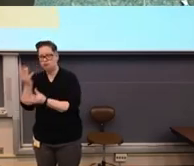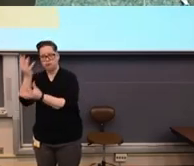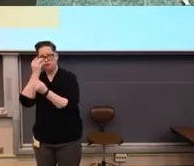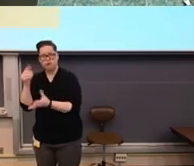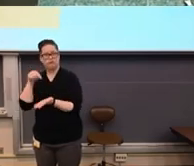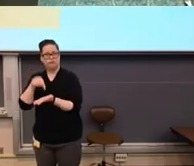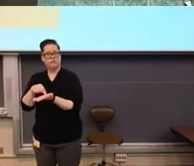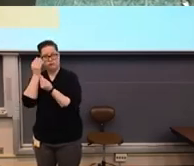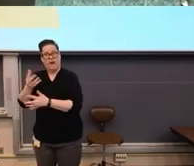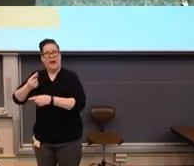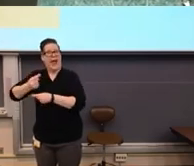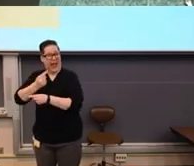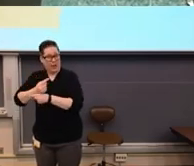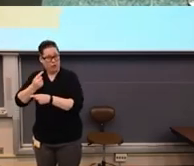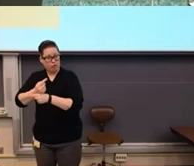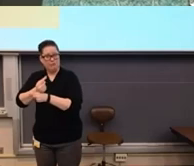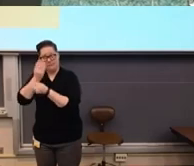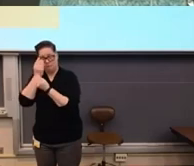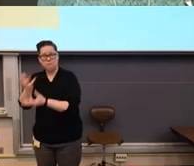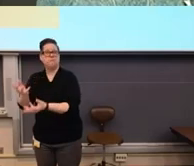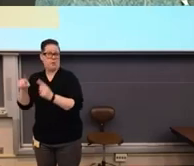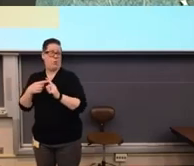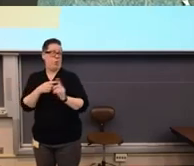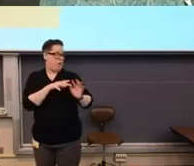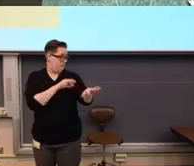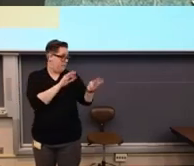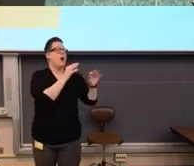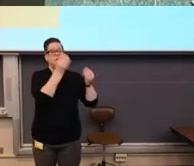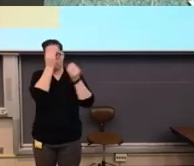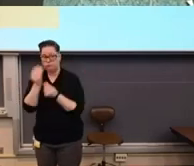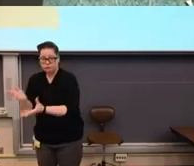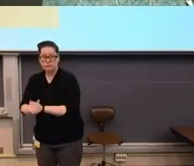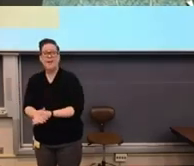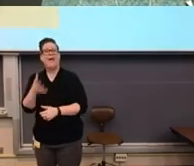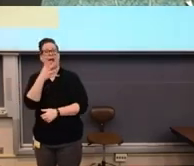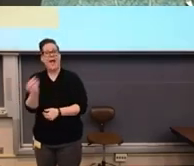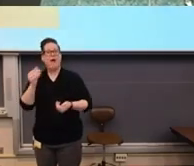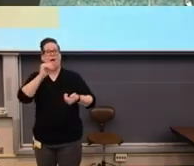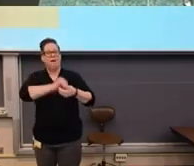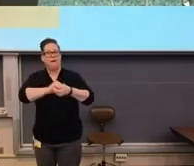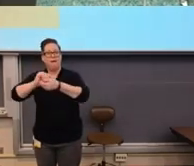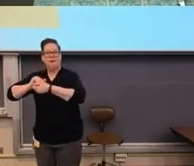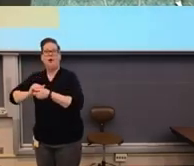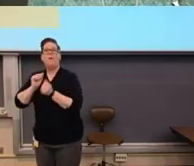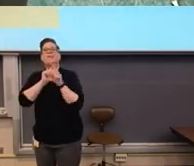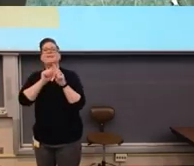with patients and families as it becomes available, and collaborating across healthcare settings.